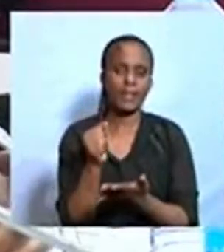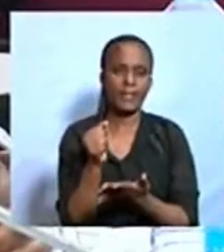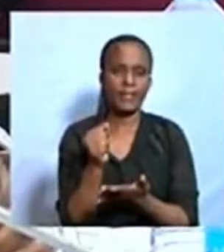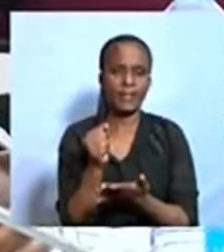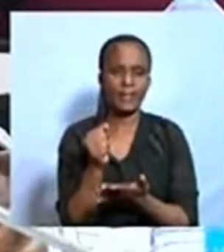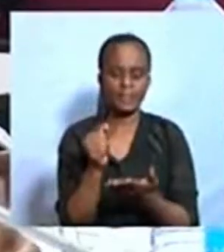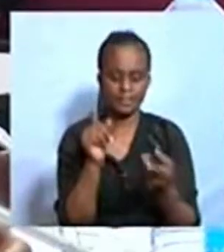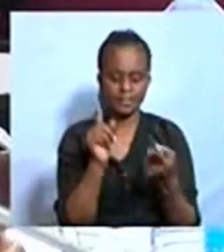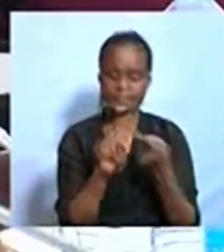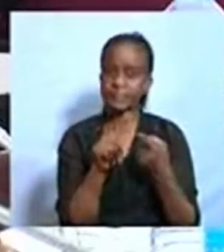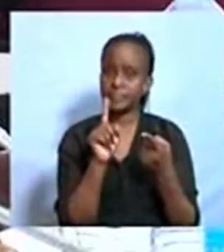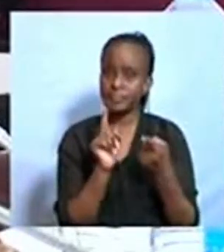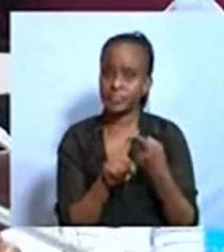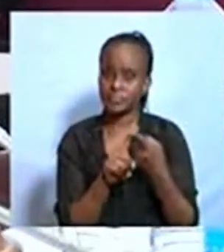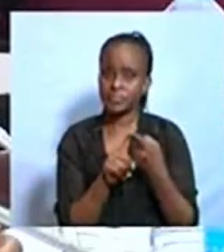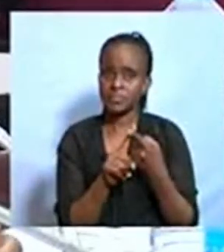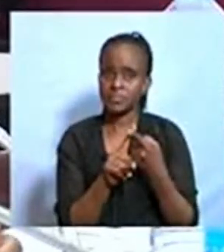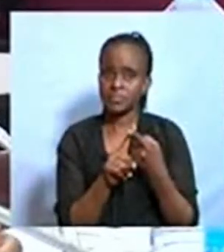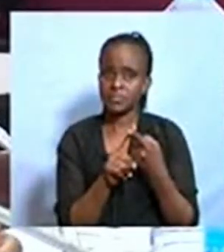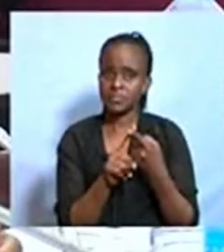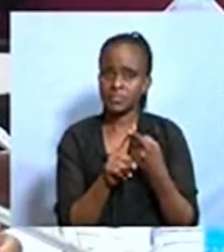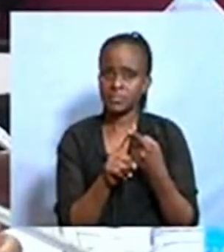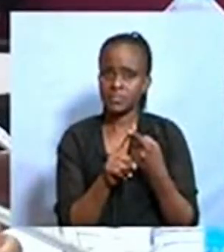The first one is that